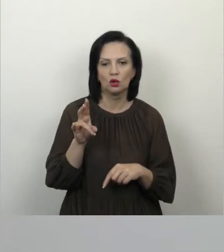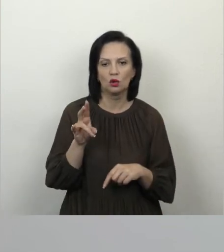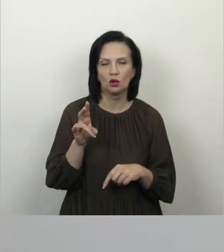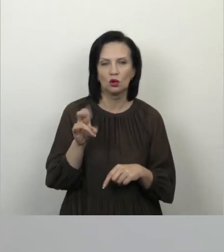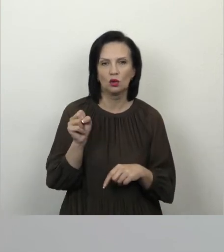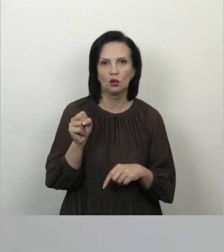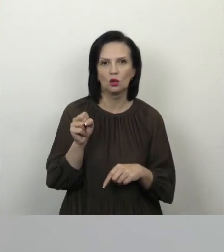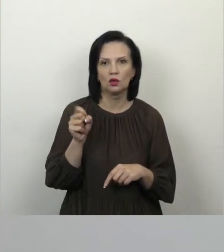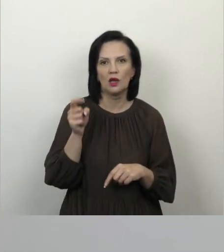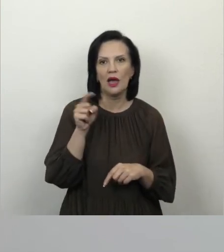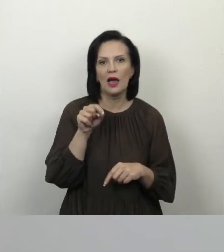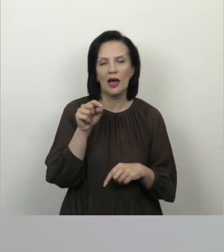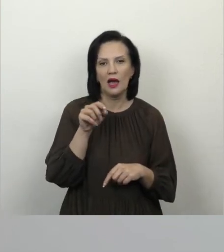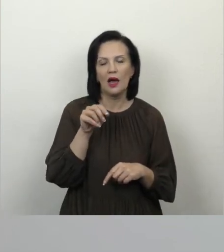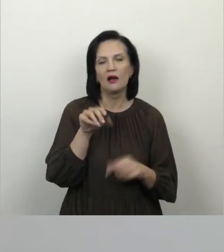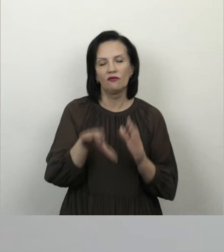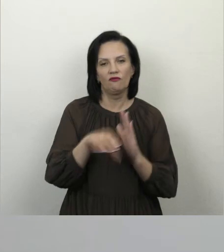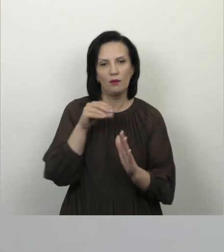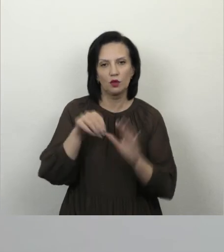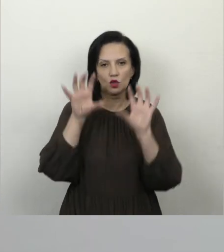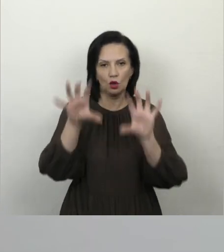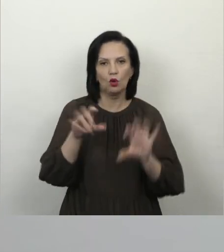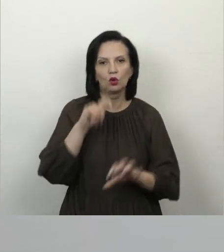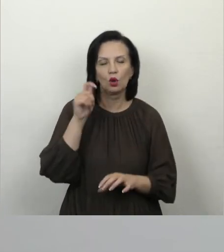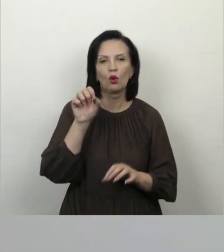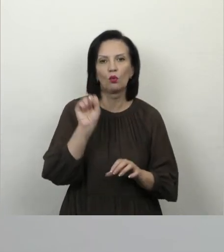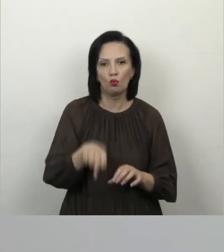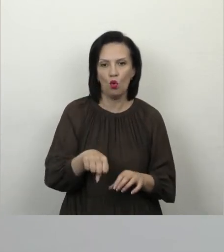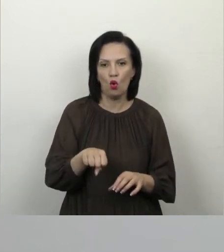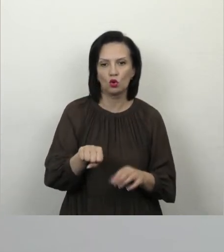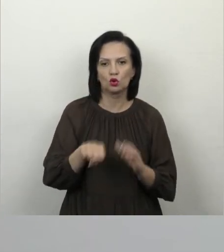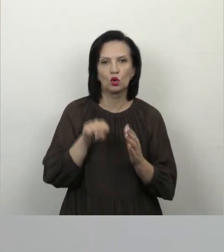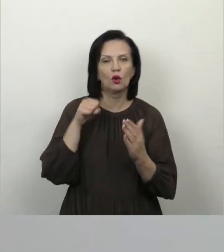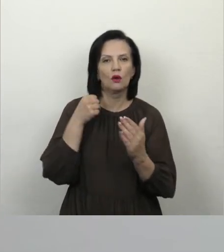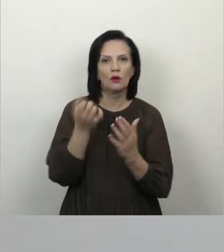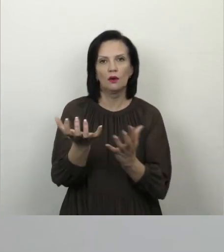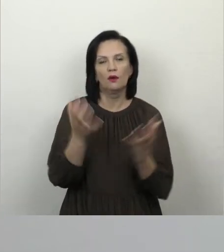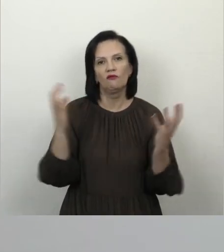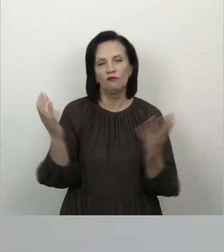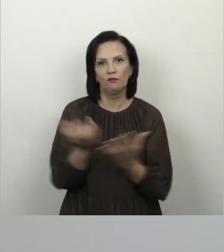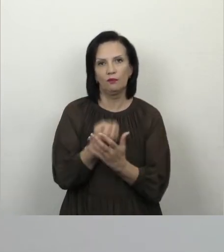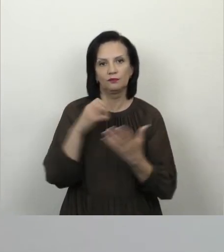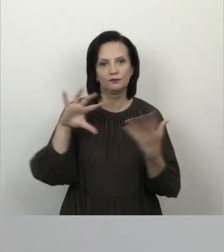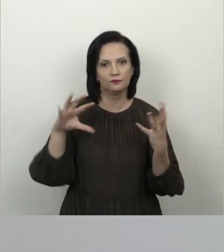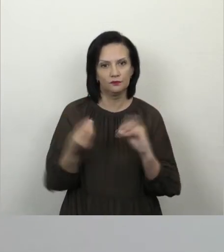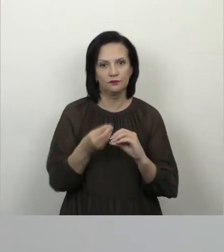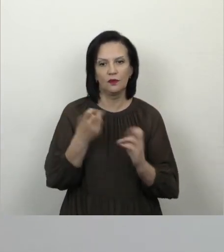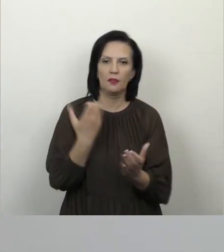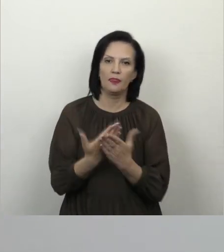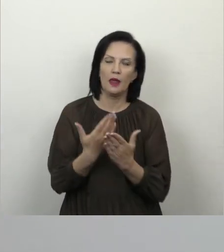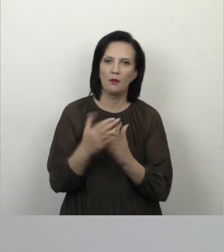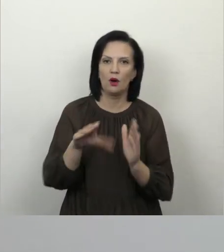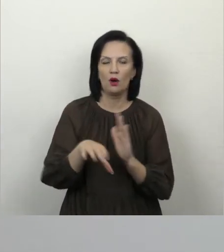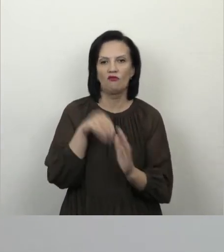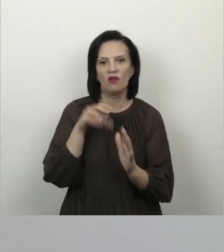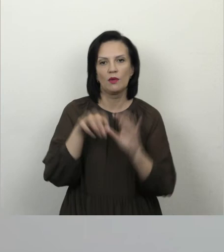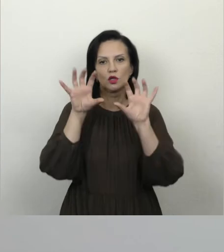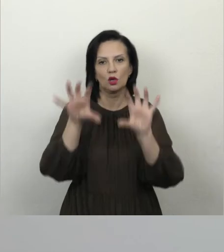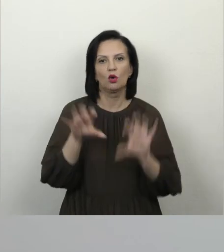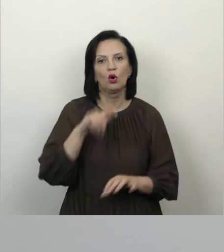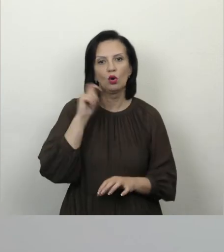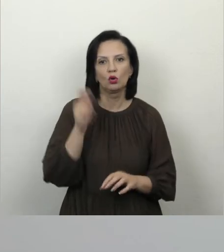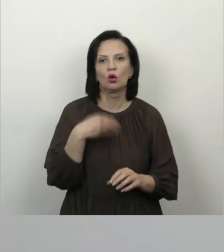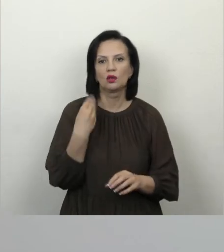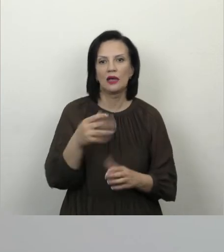as well as articles of the Election Code of Ukraine, one can conclude that the